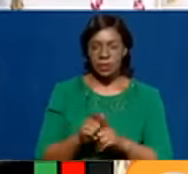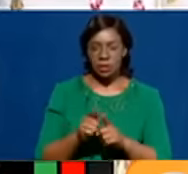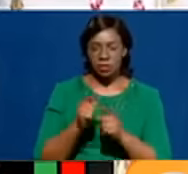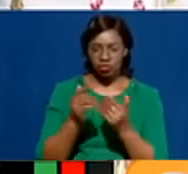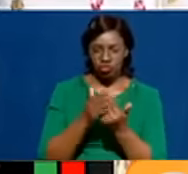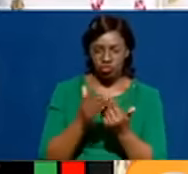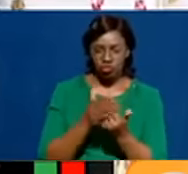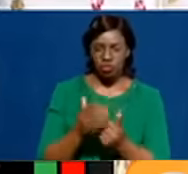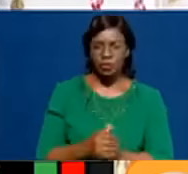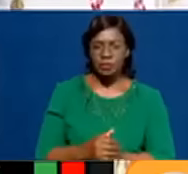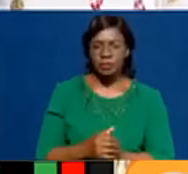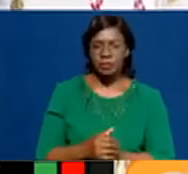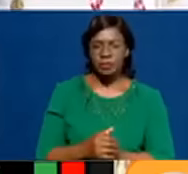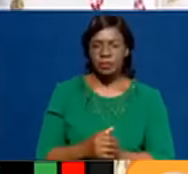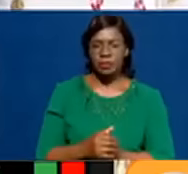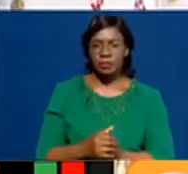and uphold